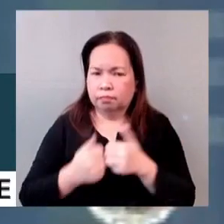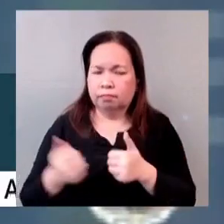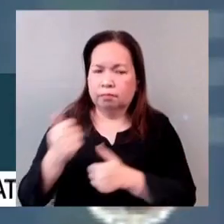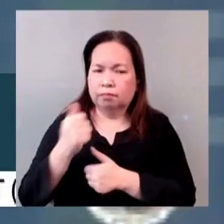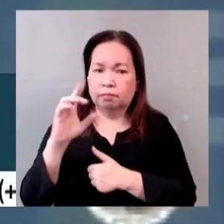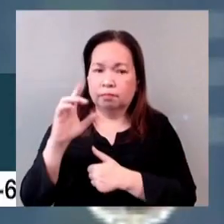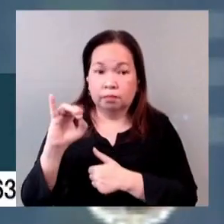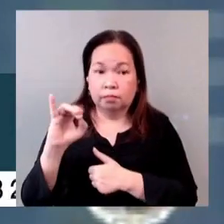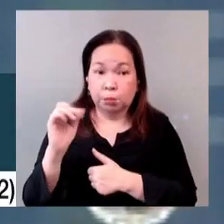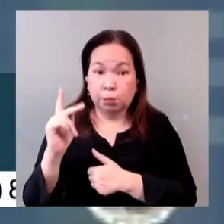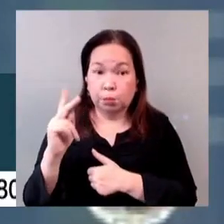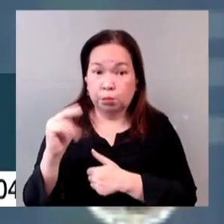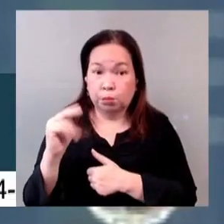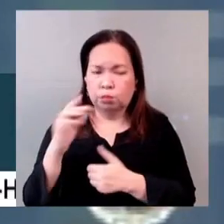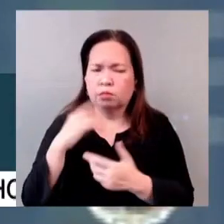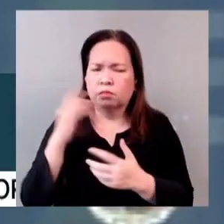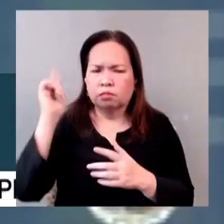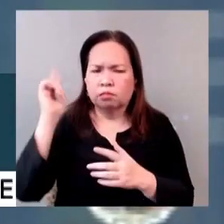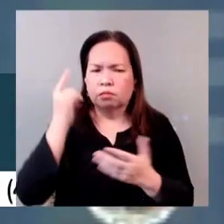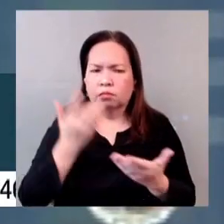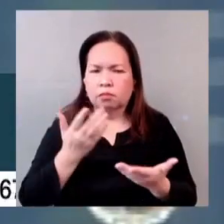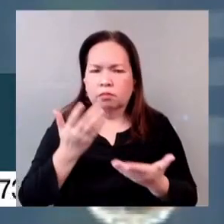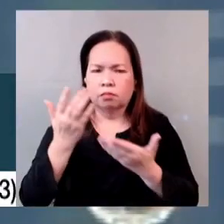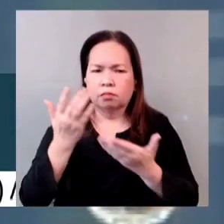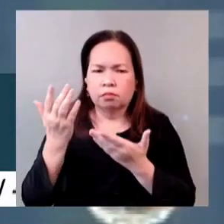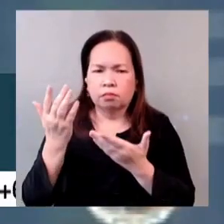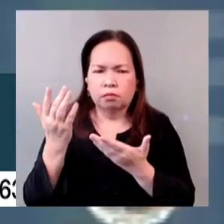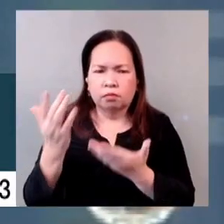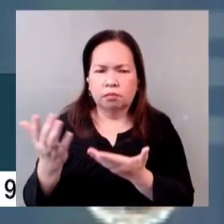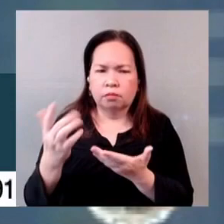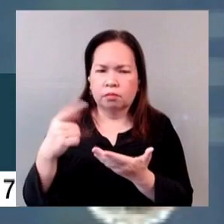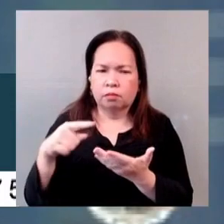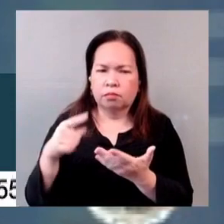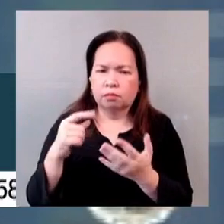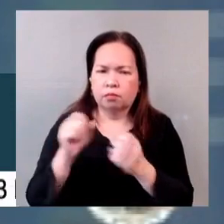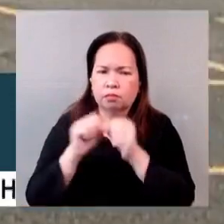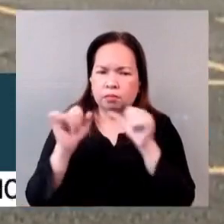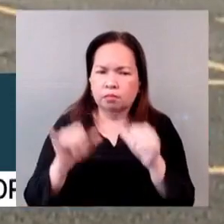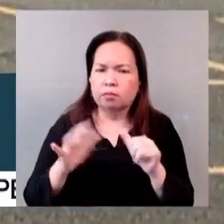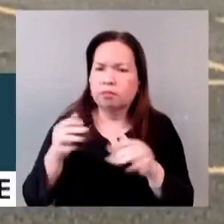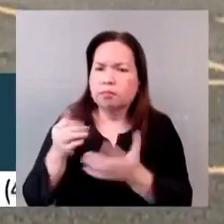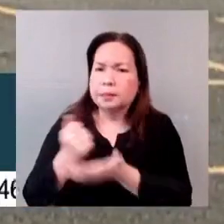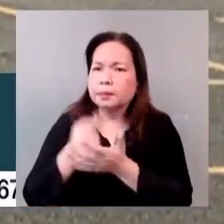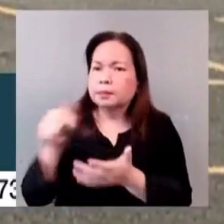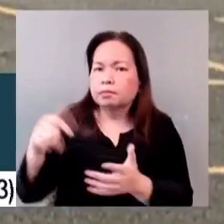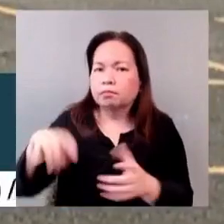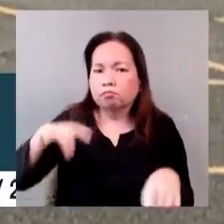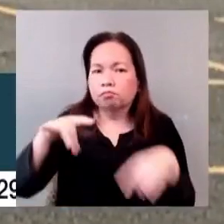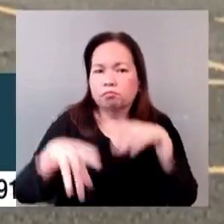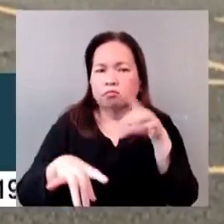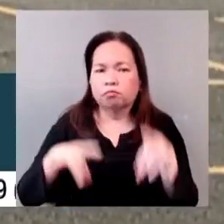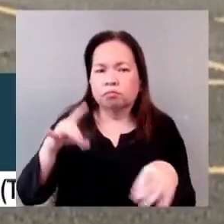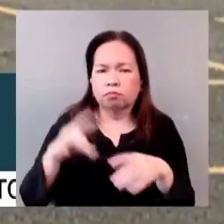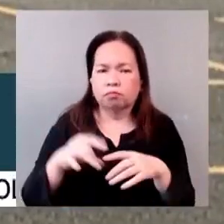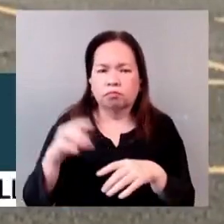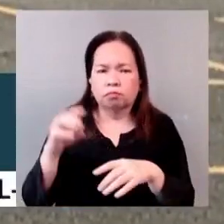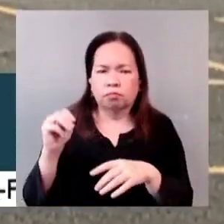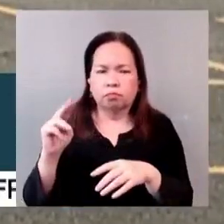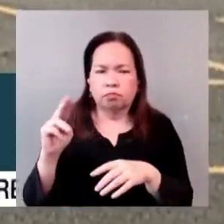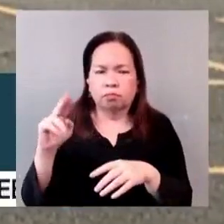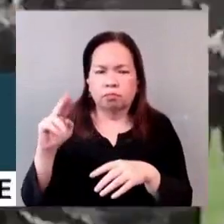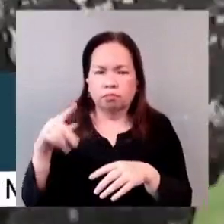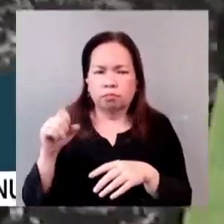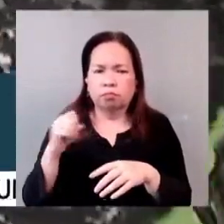loan restructuring for MUPs to help them with the required contribution. Diokno had warned the country may face a fiscal